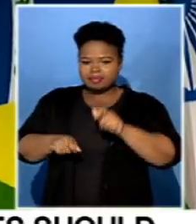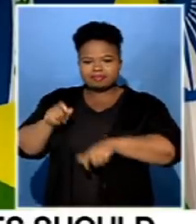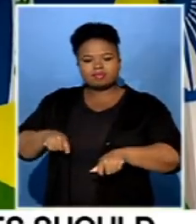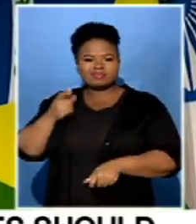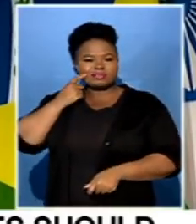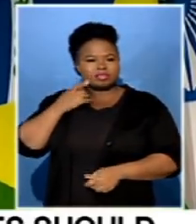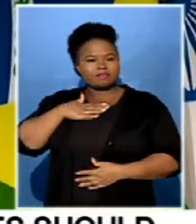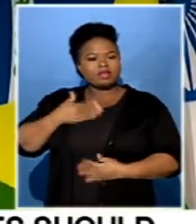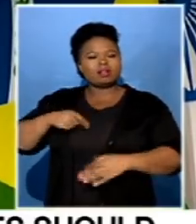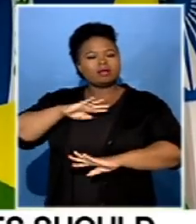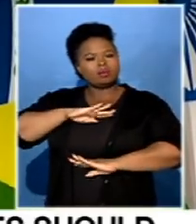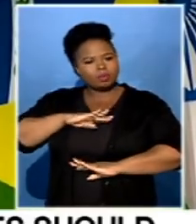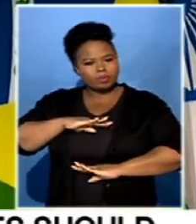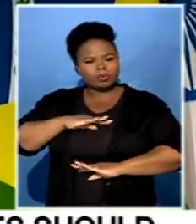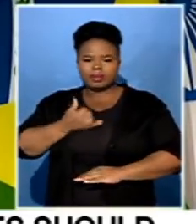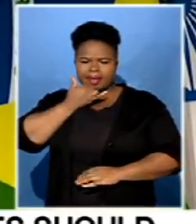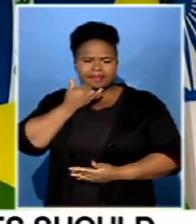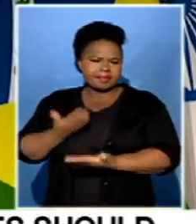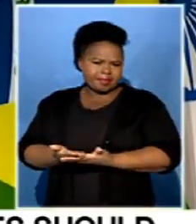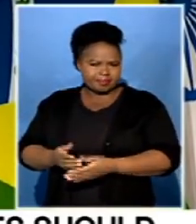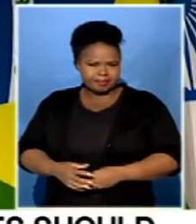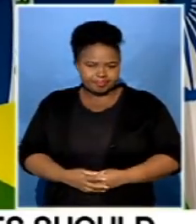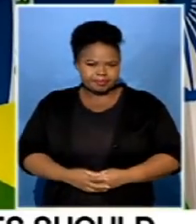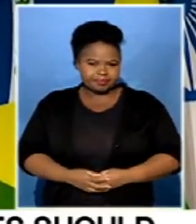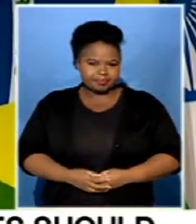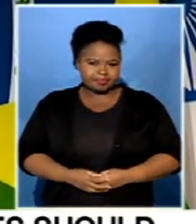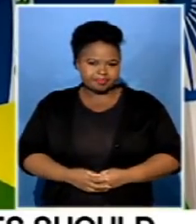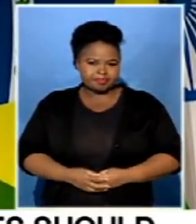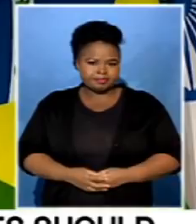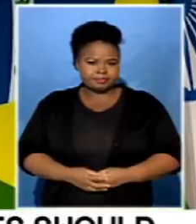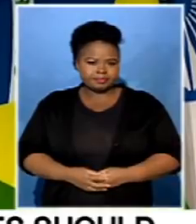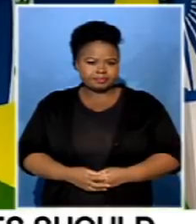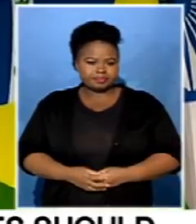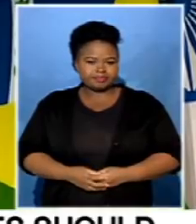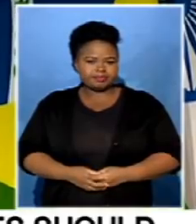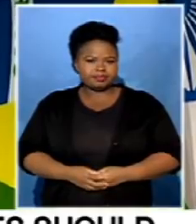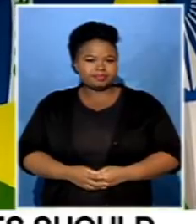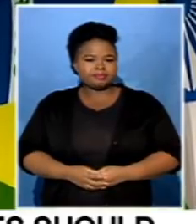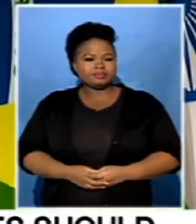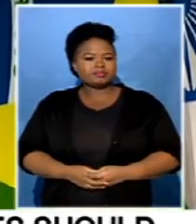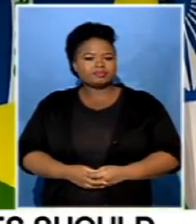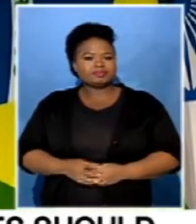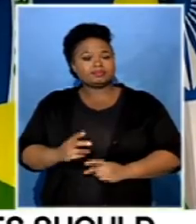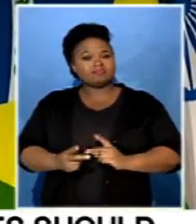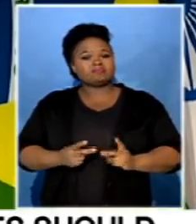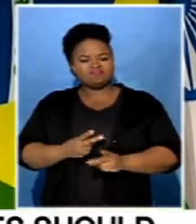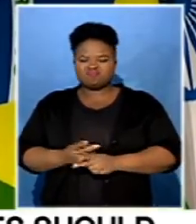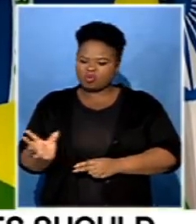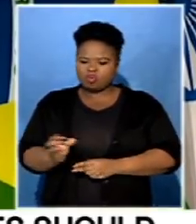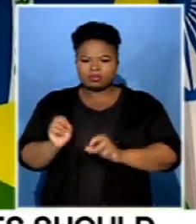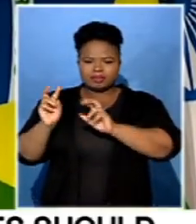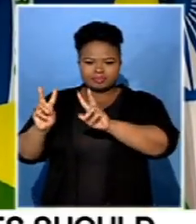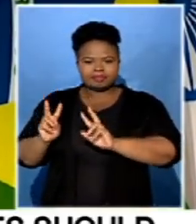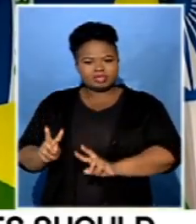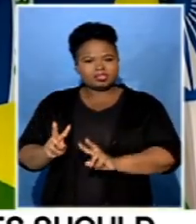stronger sense of fulfillment and happiness. We should ensure harmony